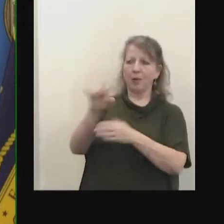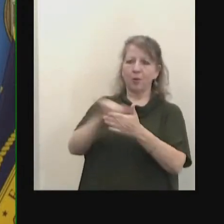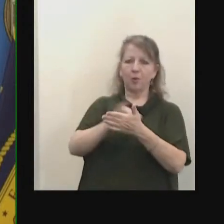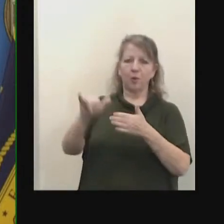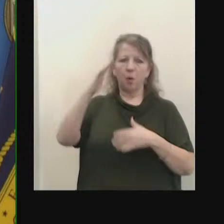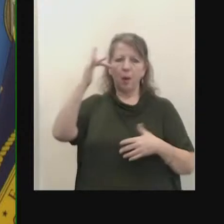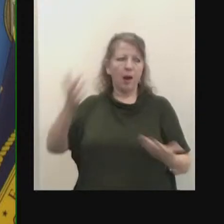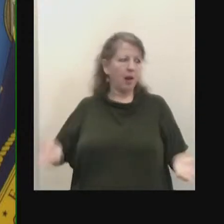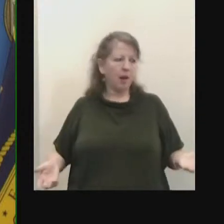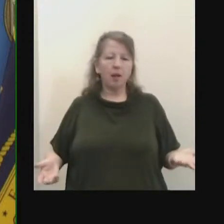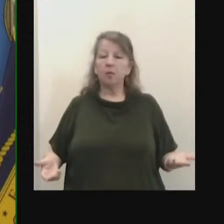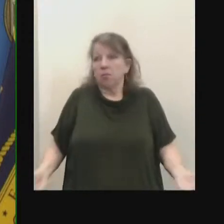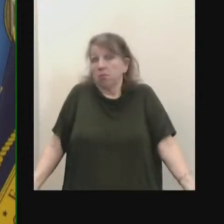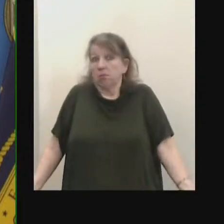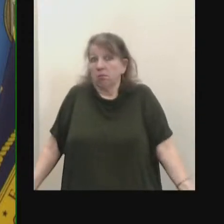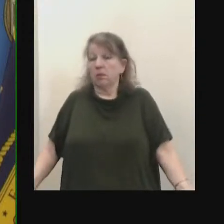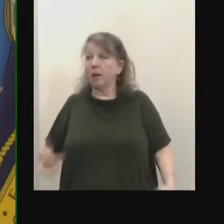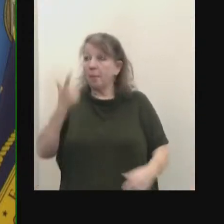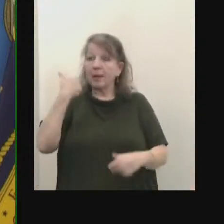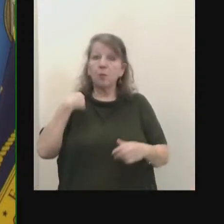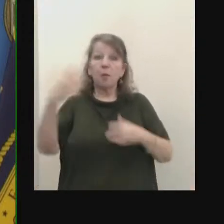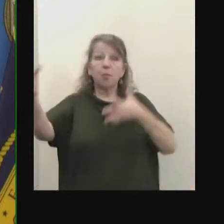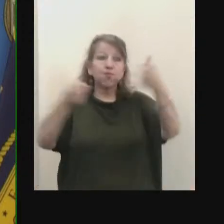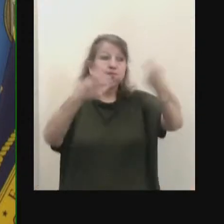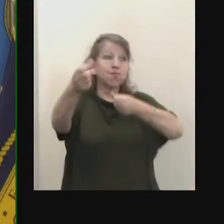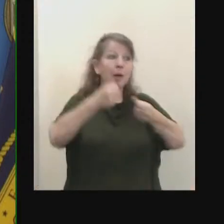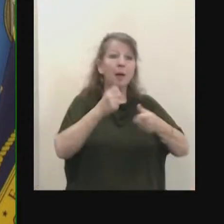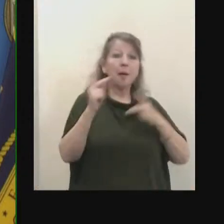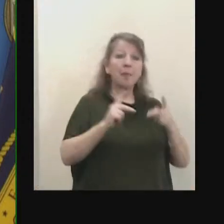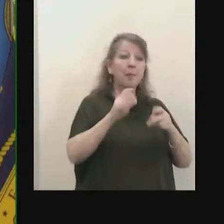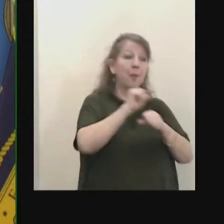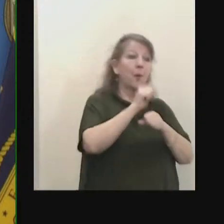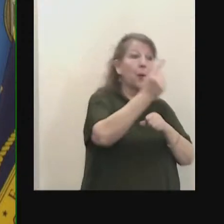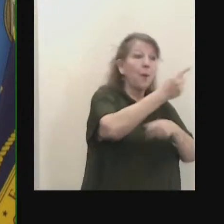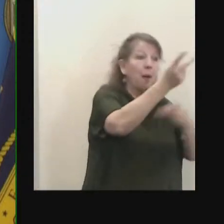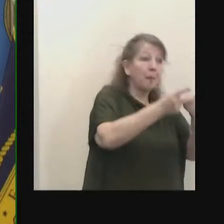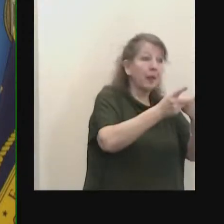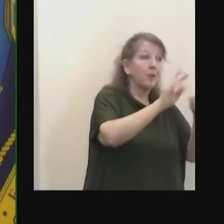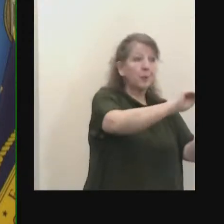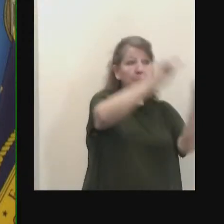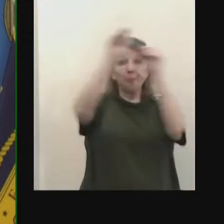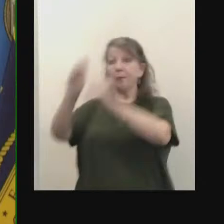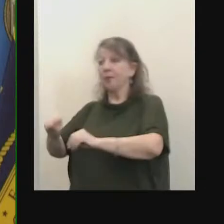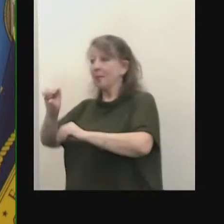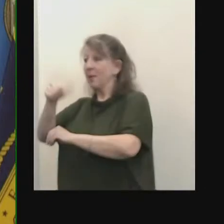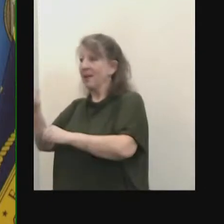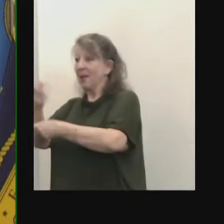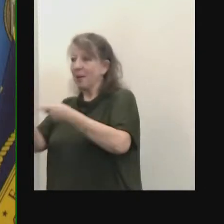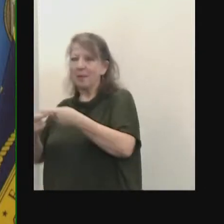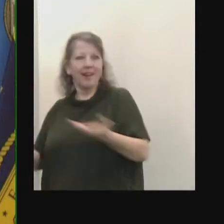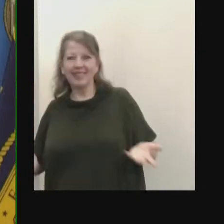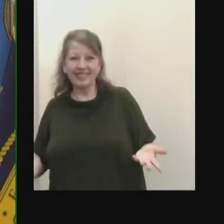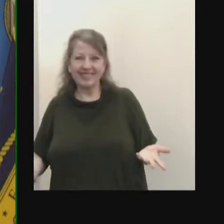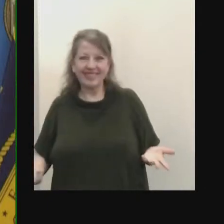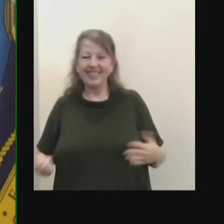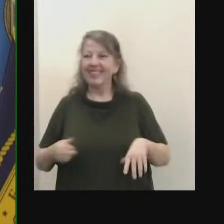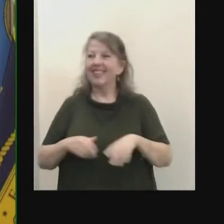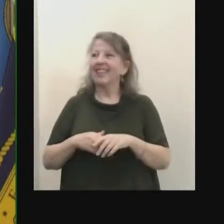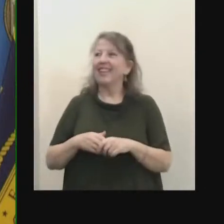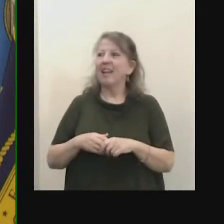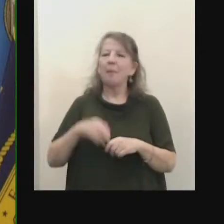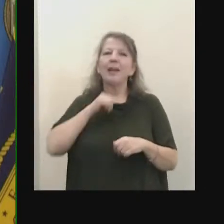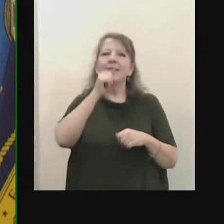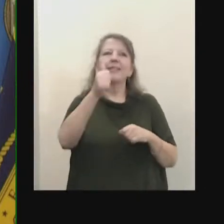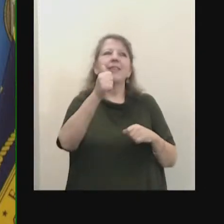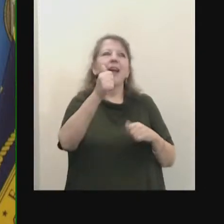pulling individuals who work at one facility to move them to another. It's not like if you have an individual who's